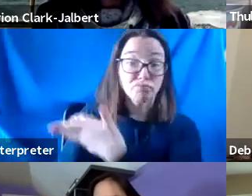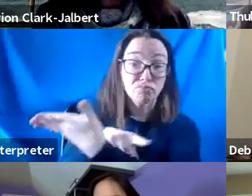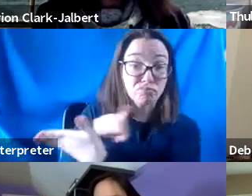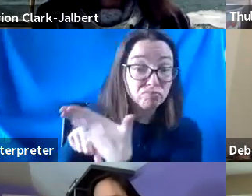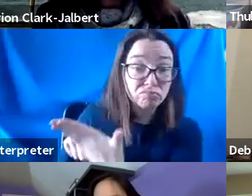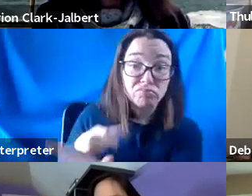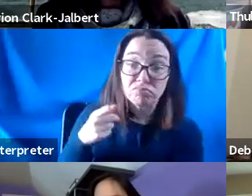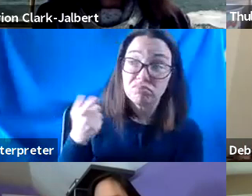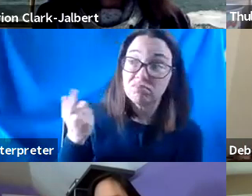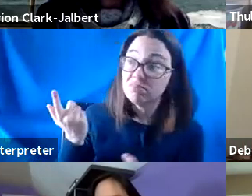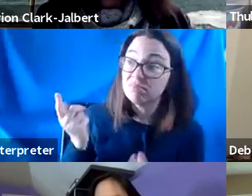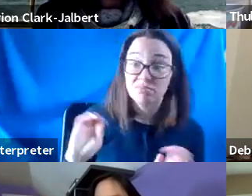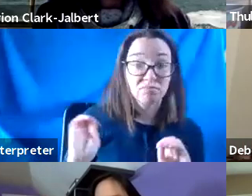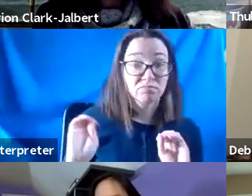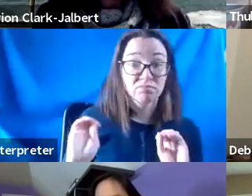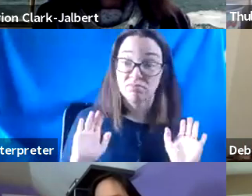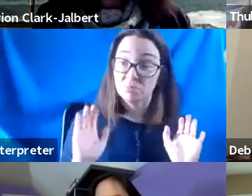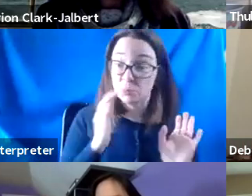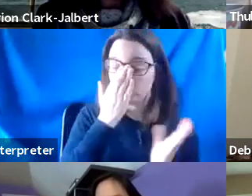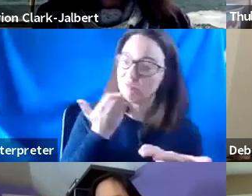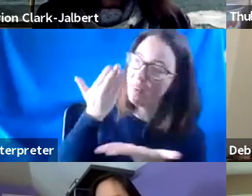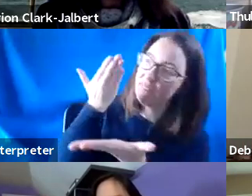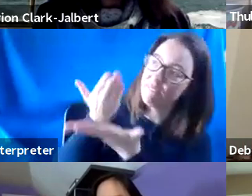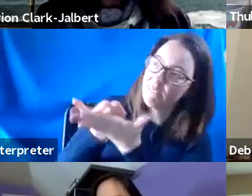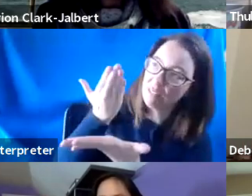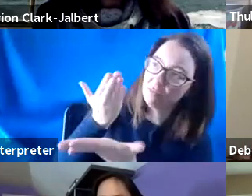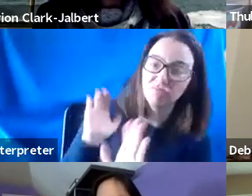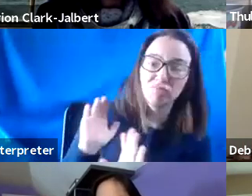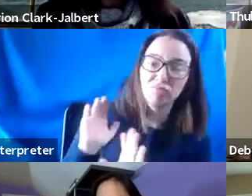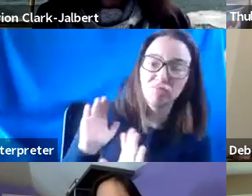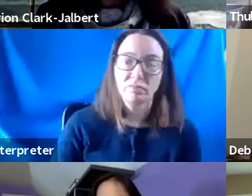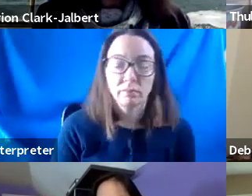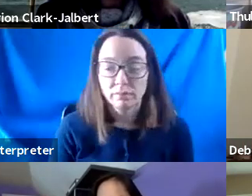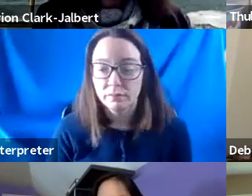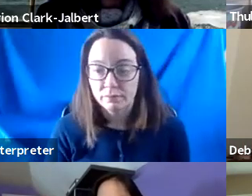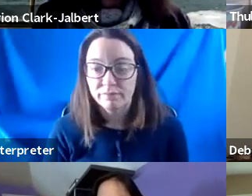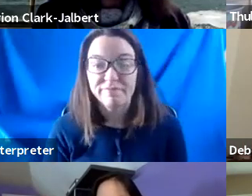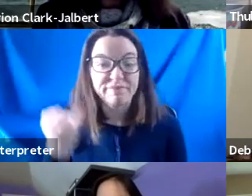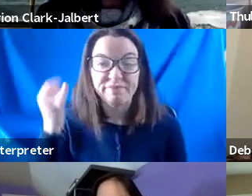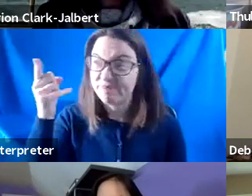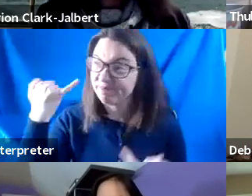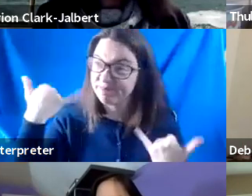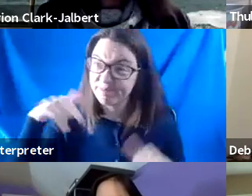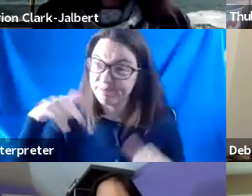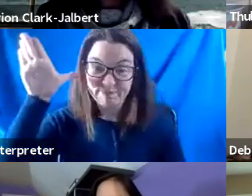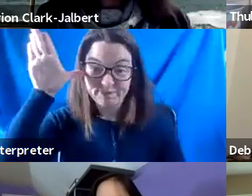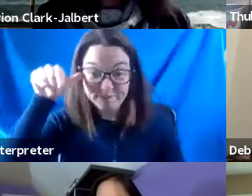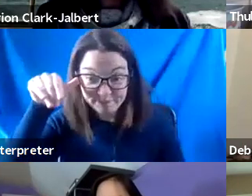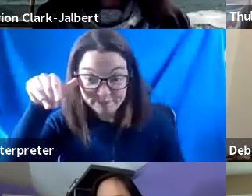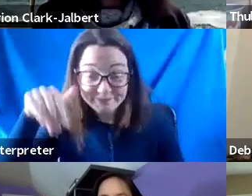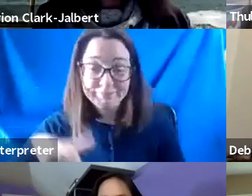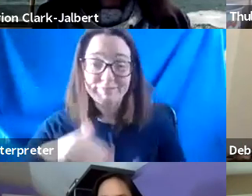them a fact. They may make the shift just with that fact. If they don't, you can go on to the next